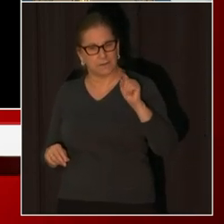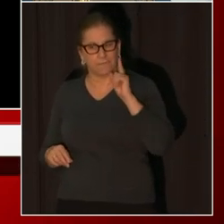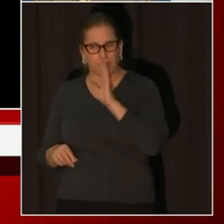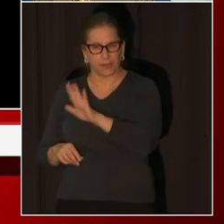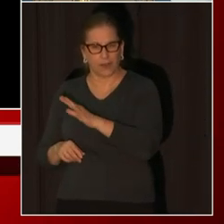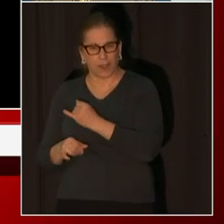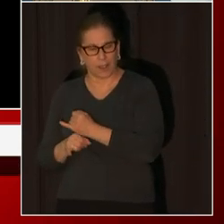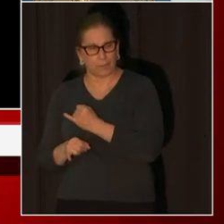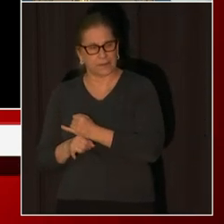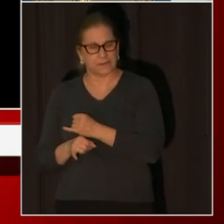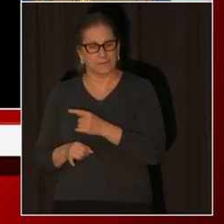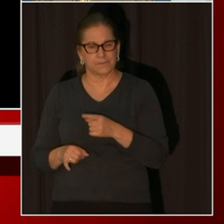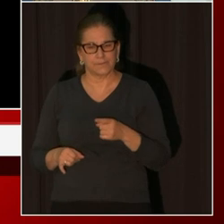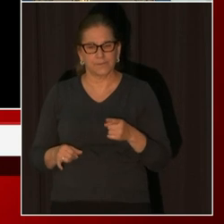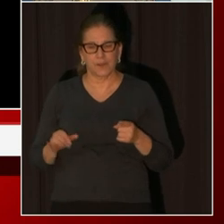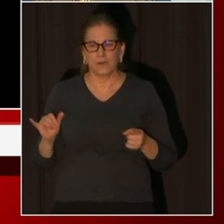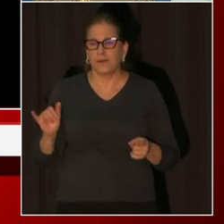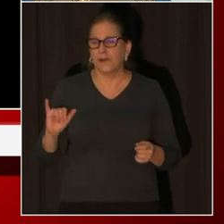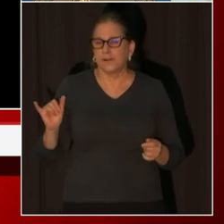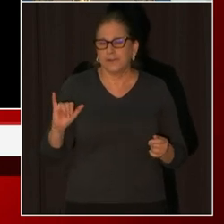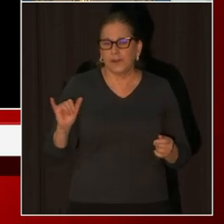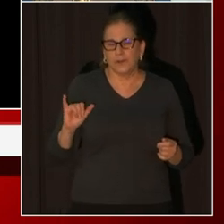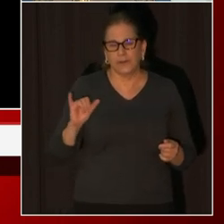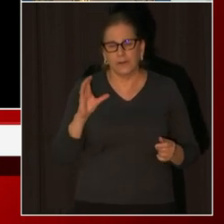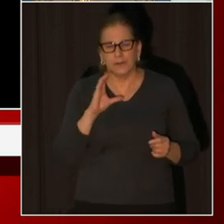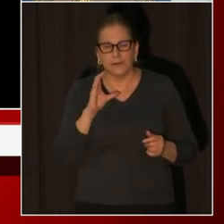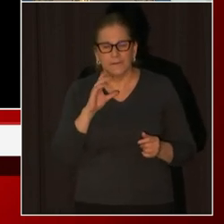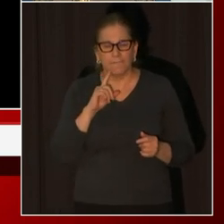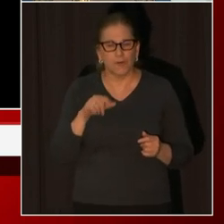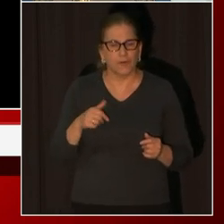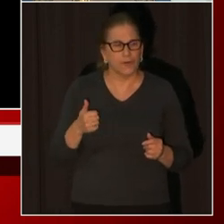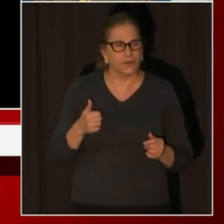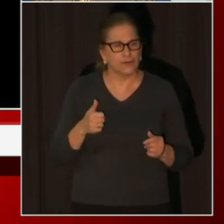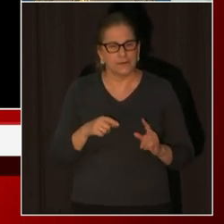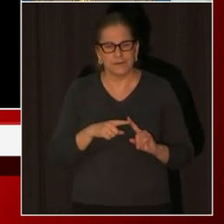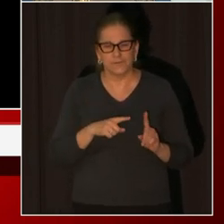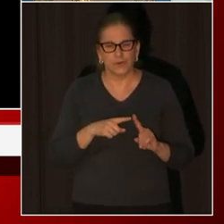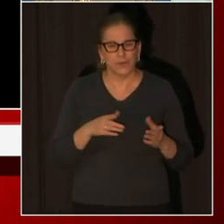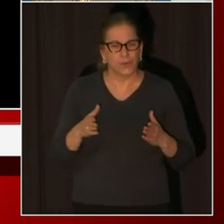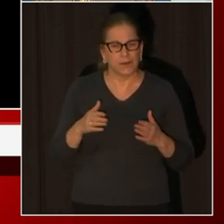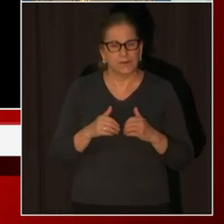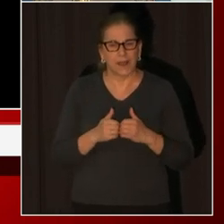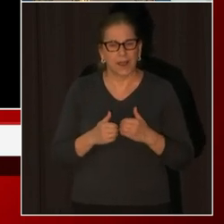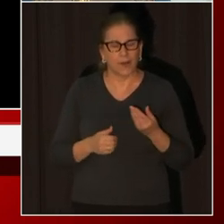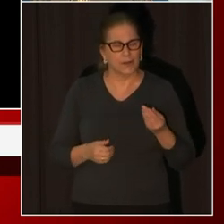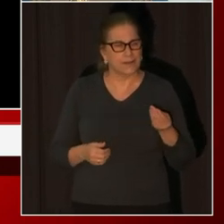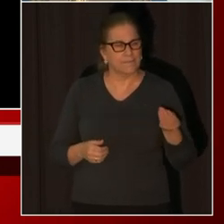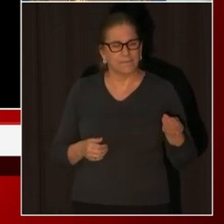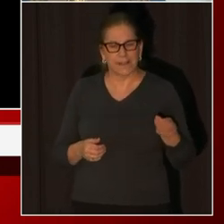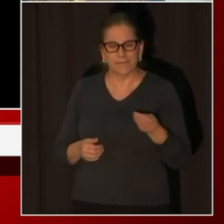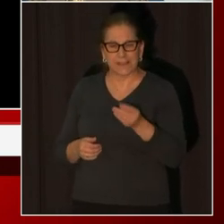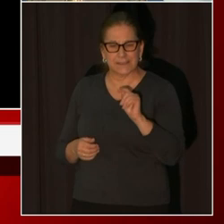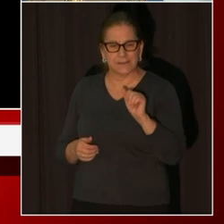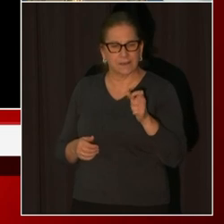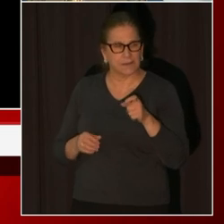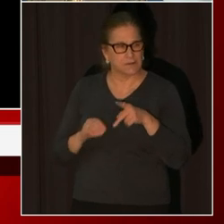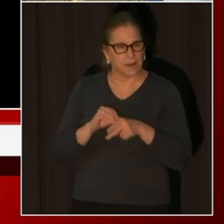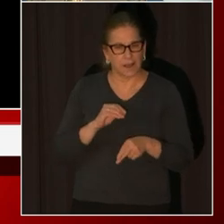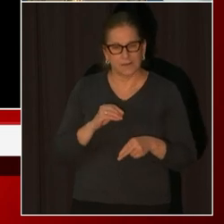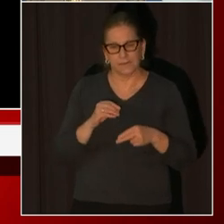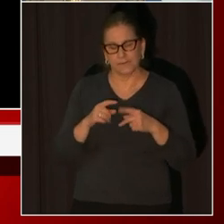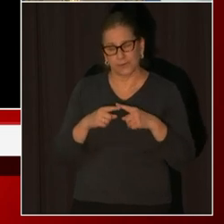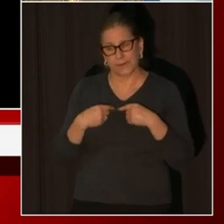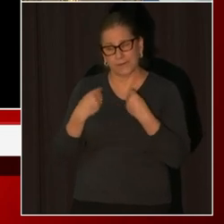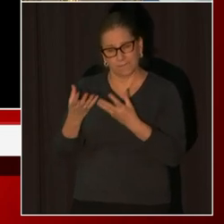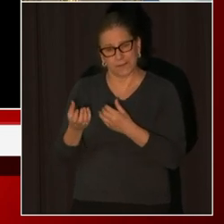to other tax incentives later to help support that. All of that right now, when we're